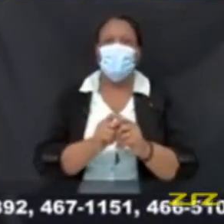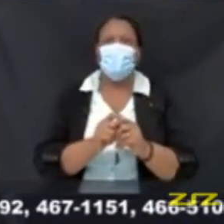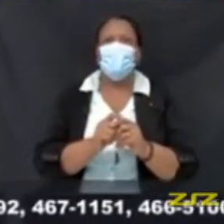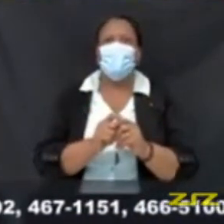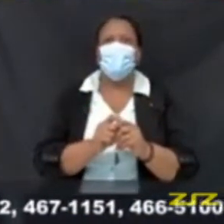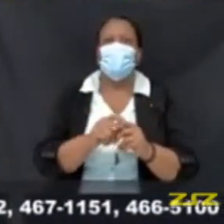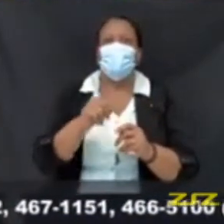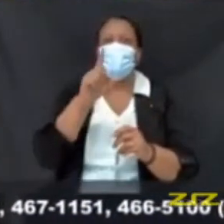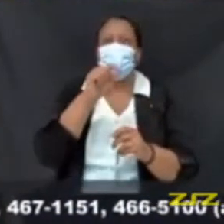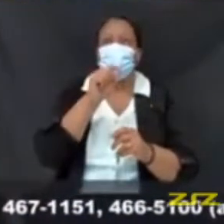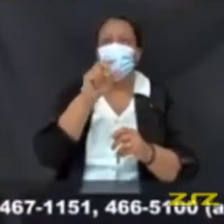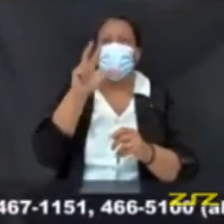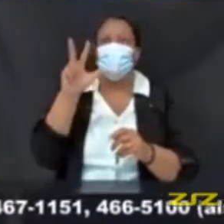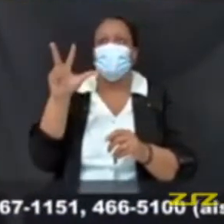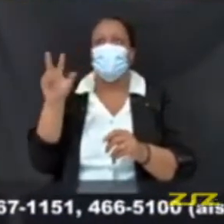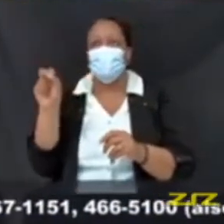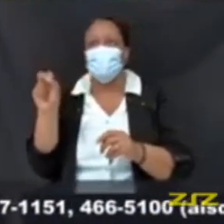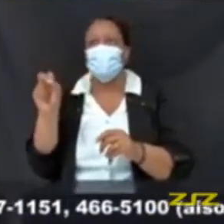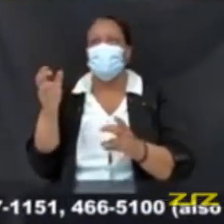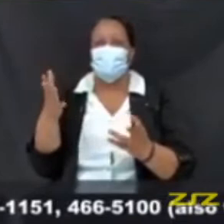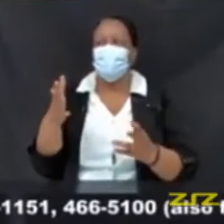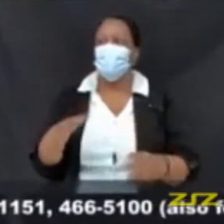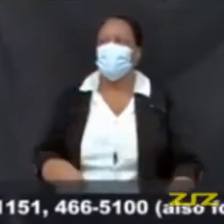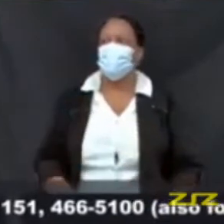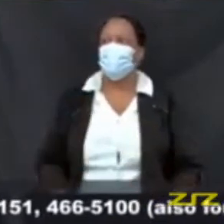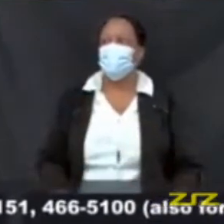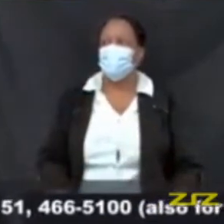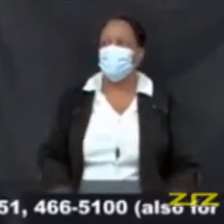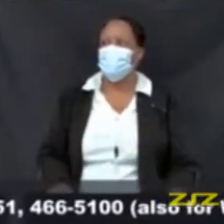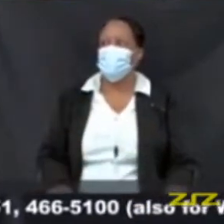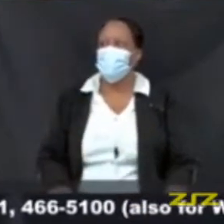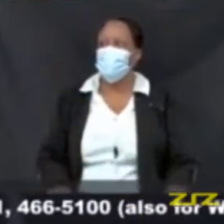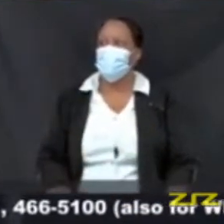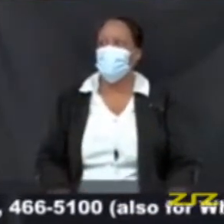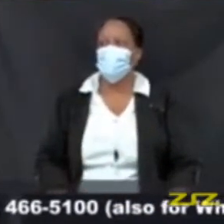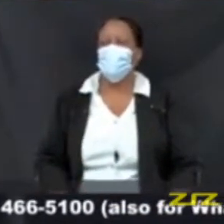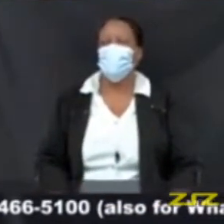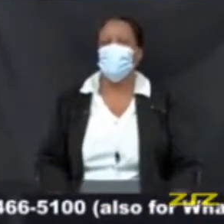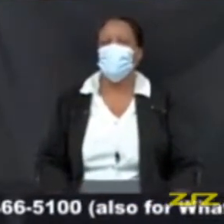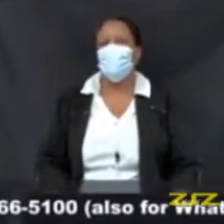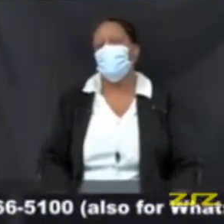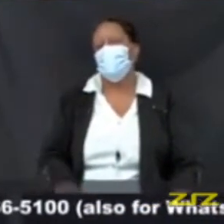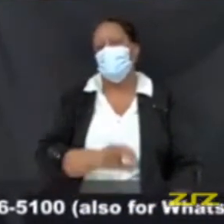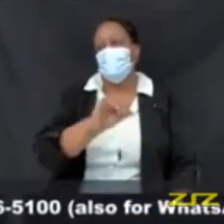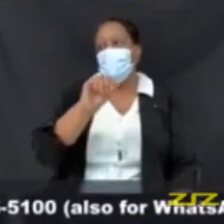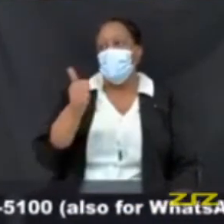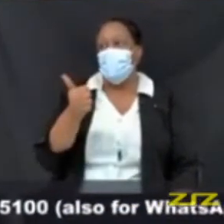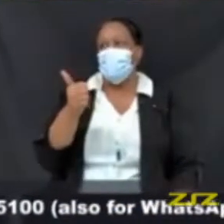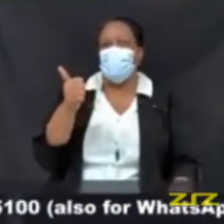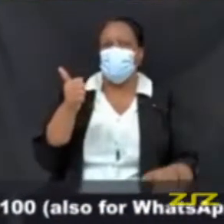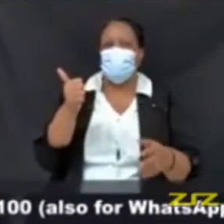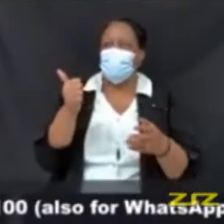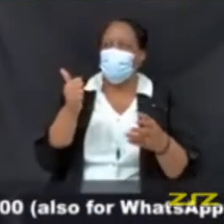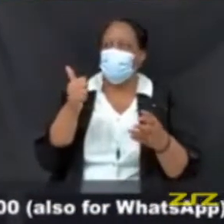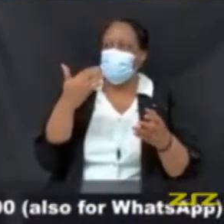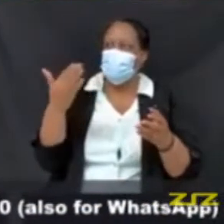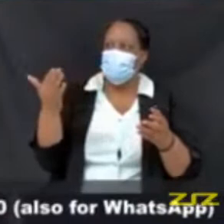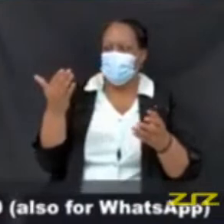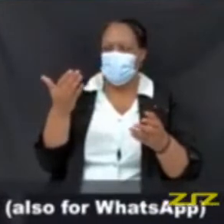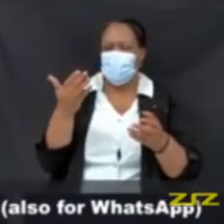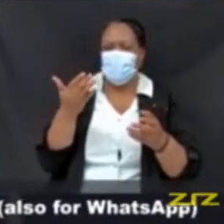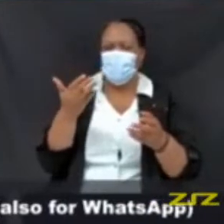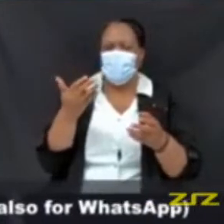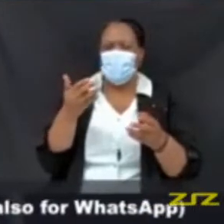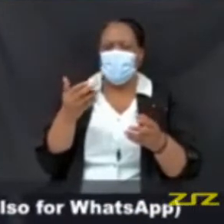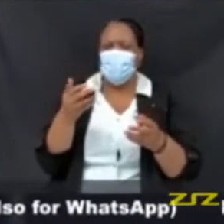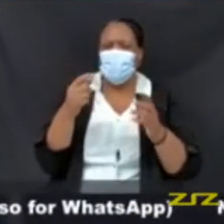unquote. As was the case with the other 5 targets tackled between 2016 and 2020, Target F is